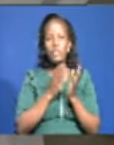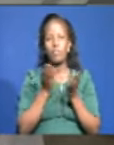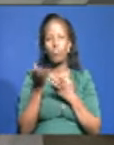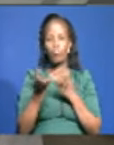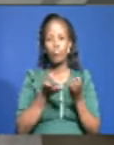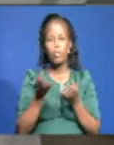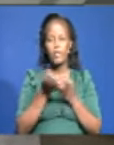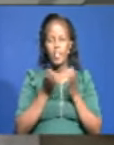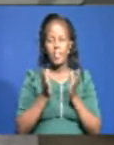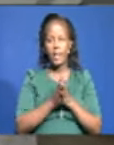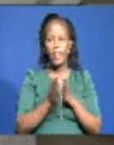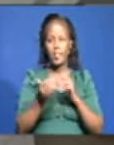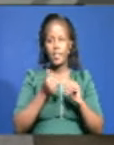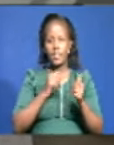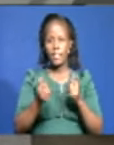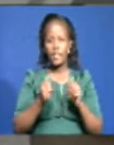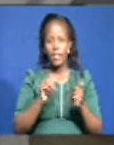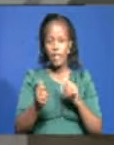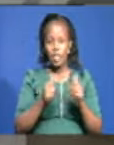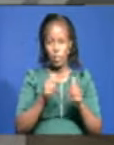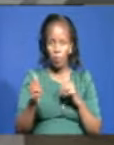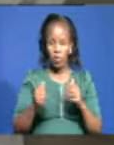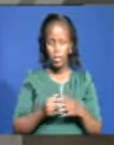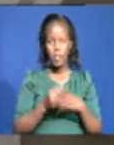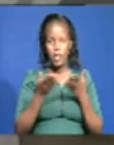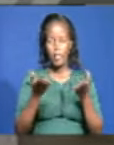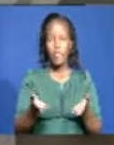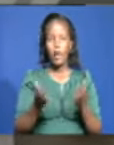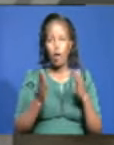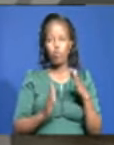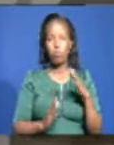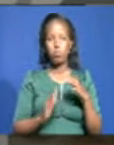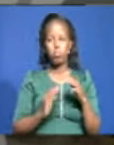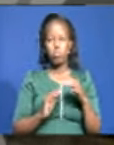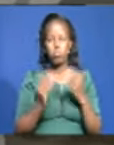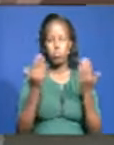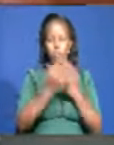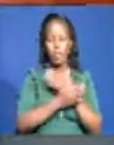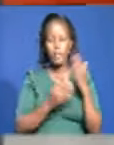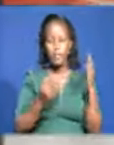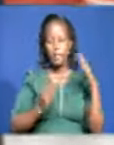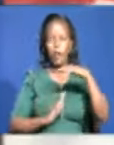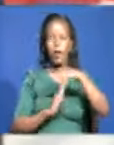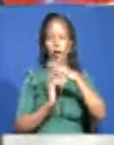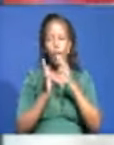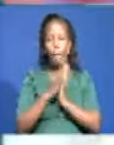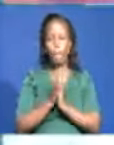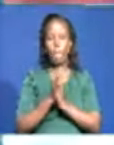sure you stay right here. But for now, it's time for tonight's highlights.